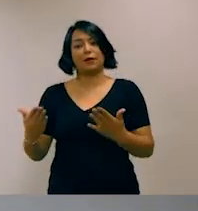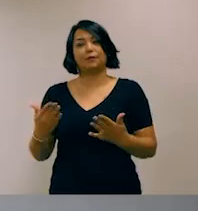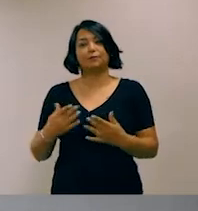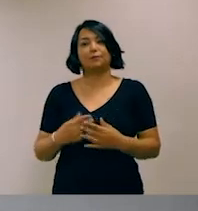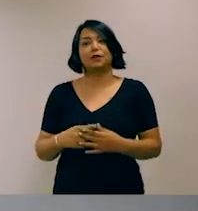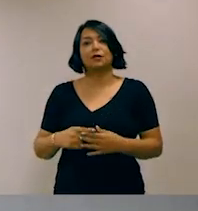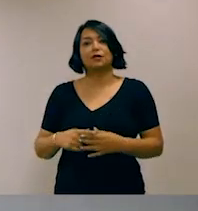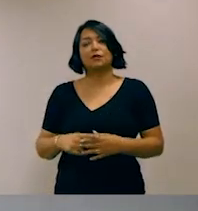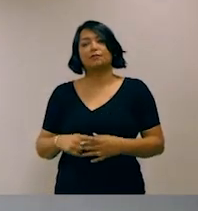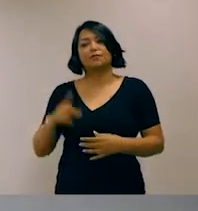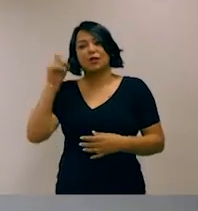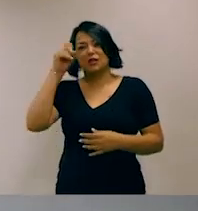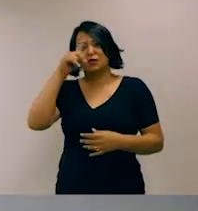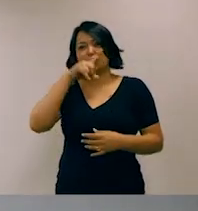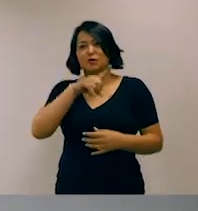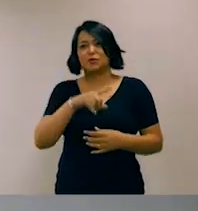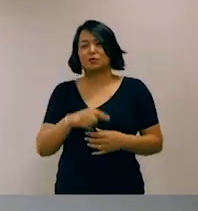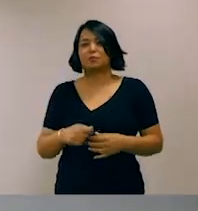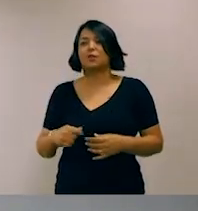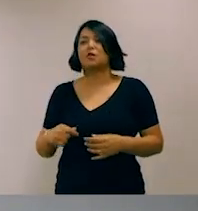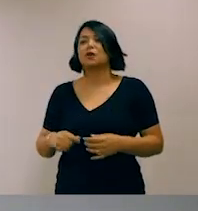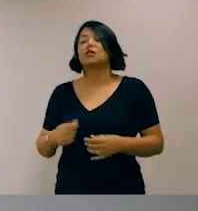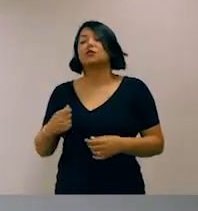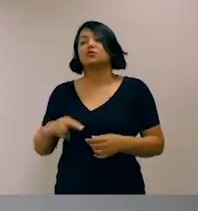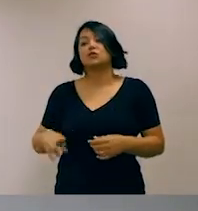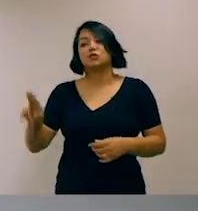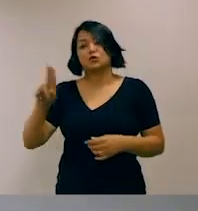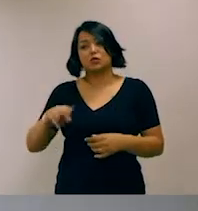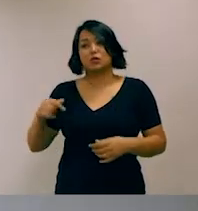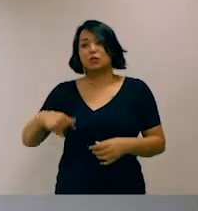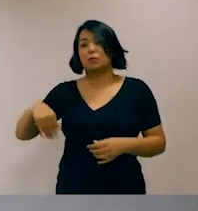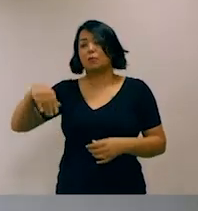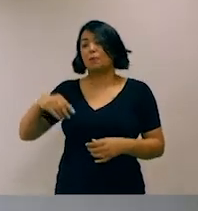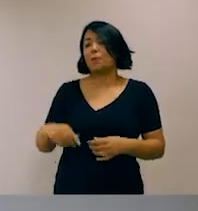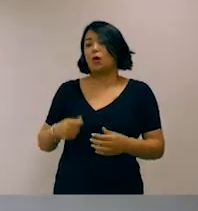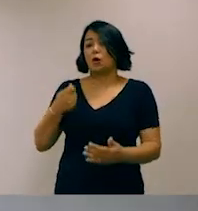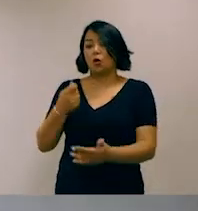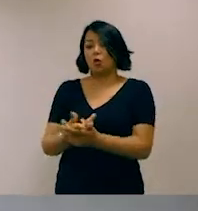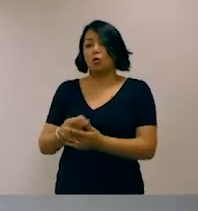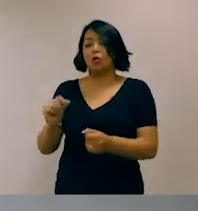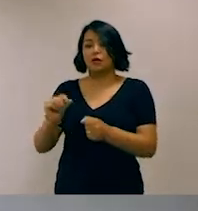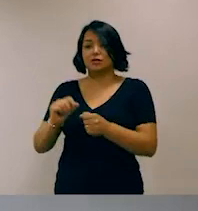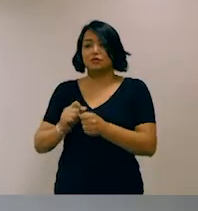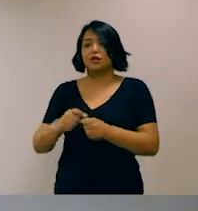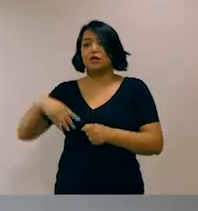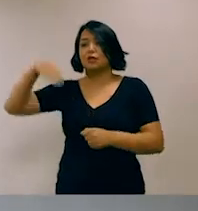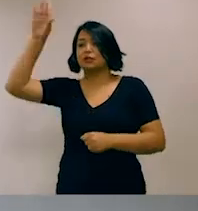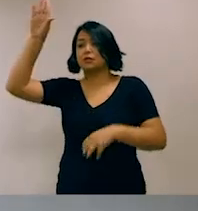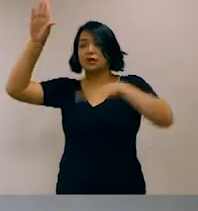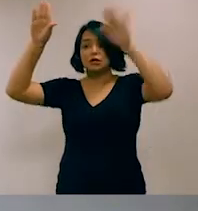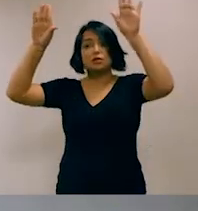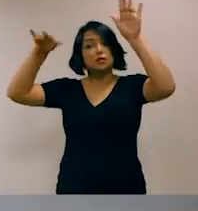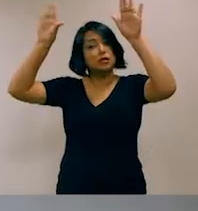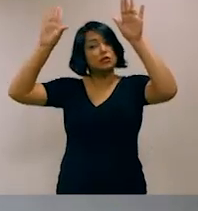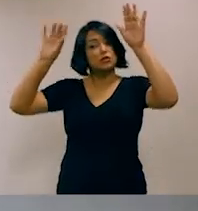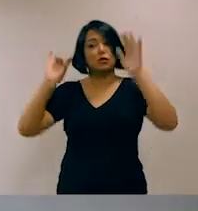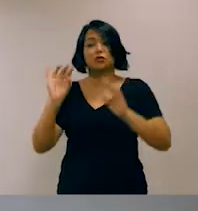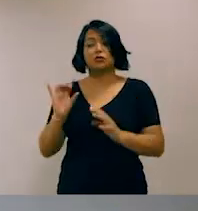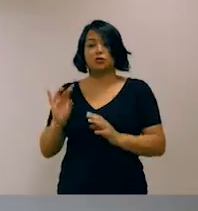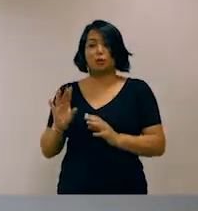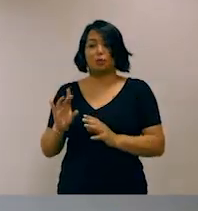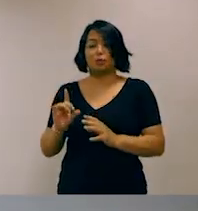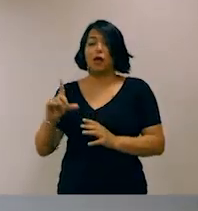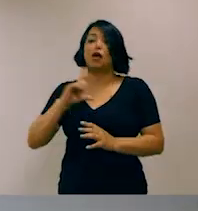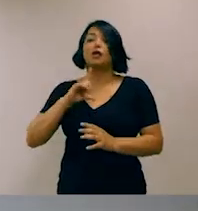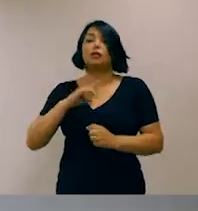For now, we are working only with procurements done by public agencies. Why is that? We have the database of